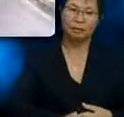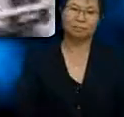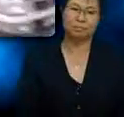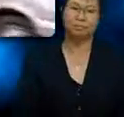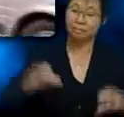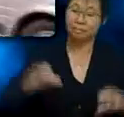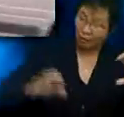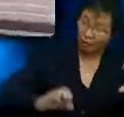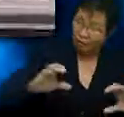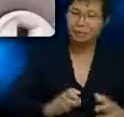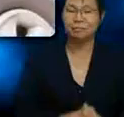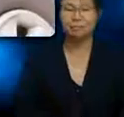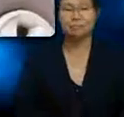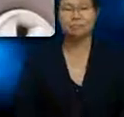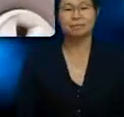car,